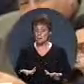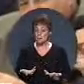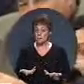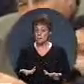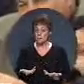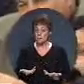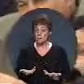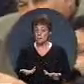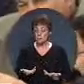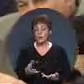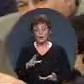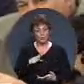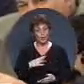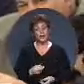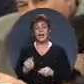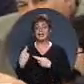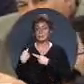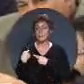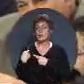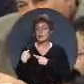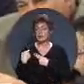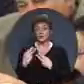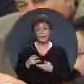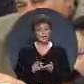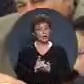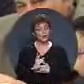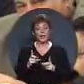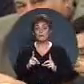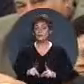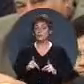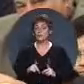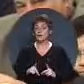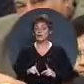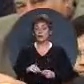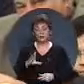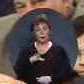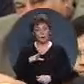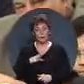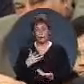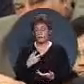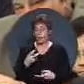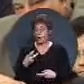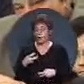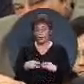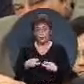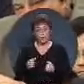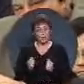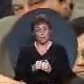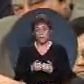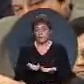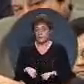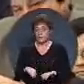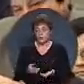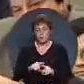explaining the conditions, and it would be it's the responsibility of the Honourable Member